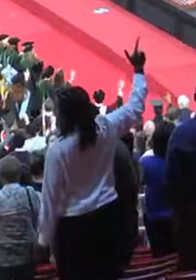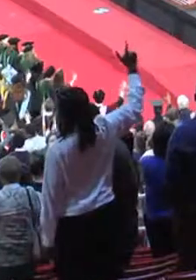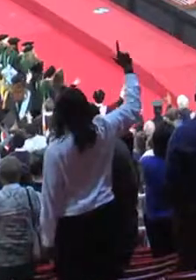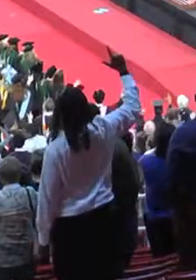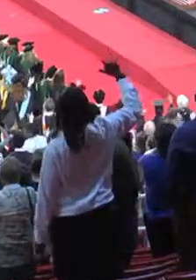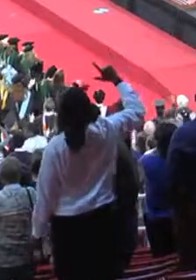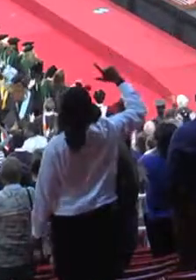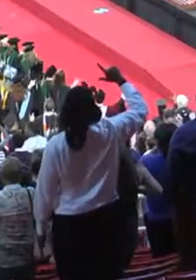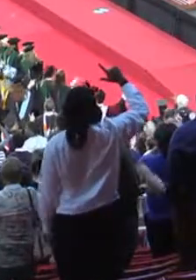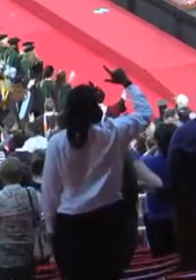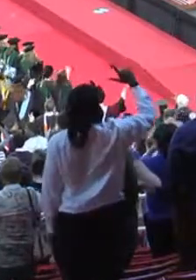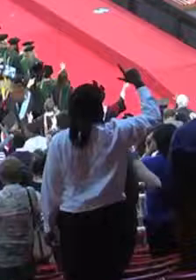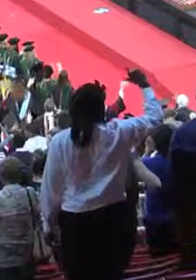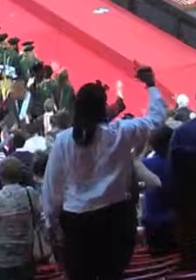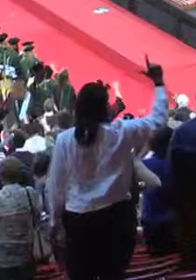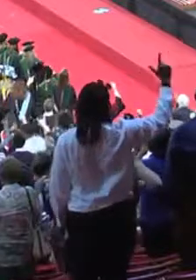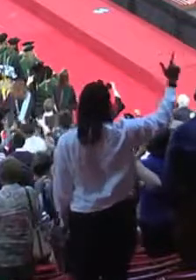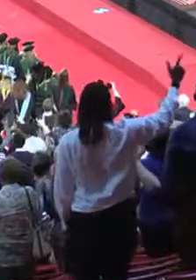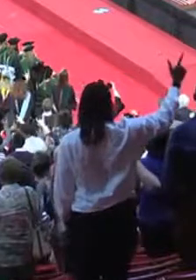We will